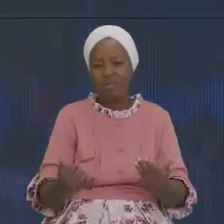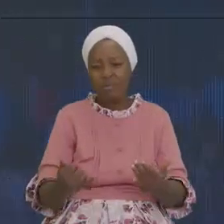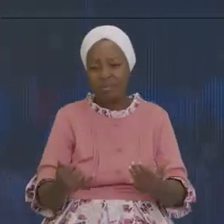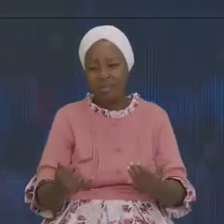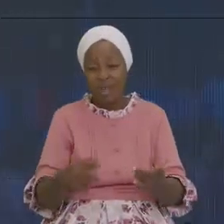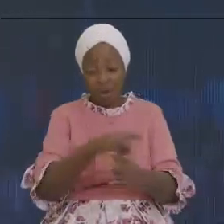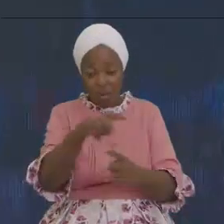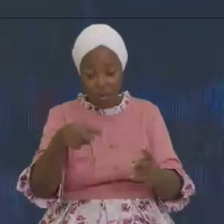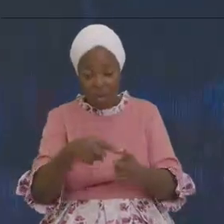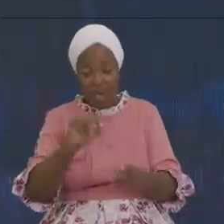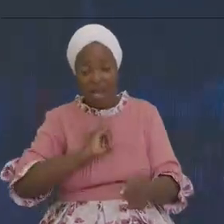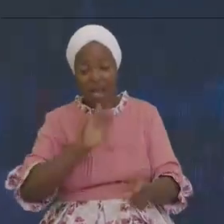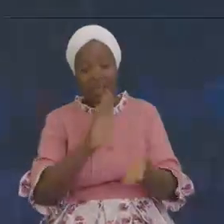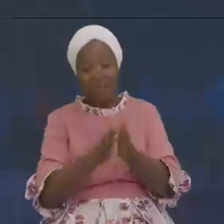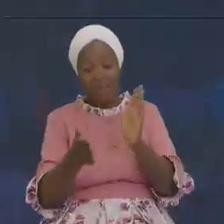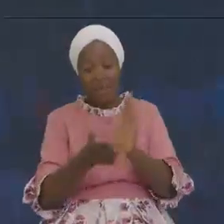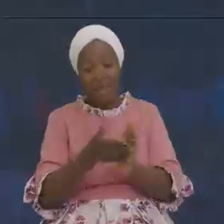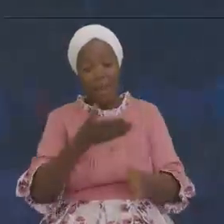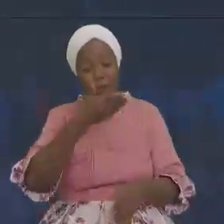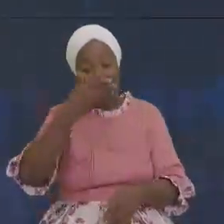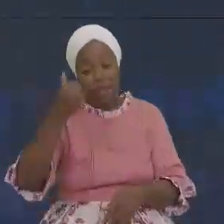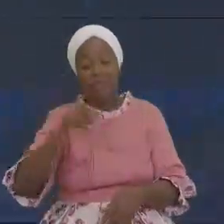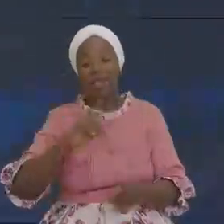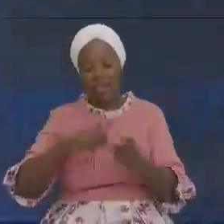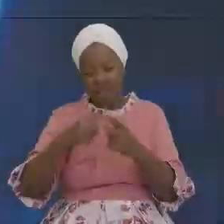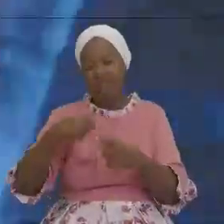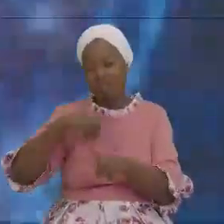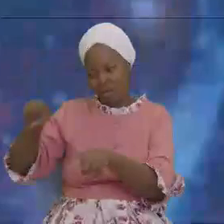When I become better, I'll go to the doctor.